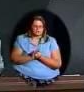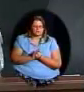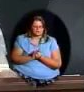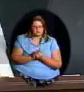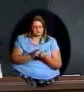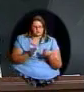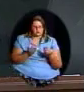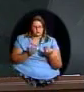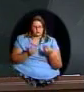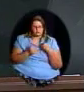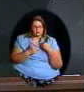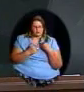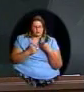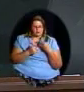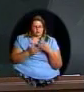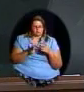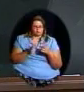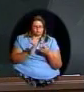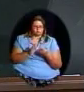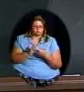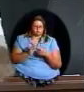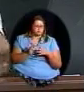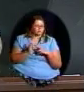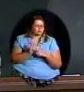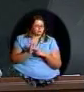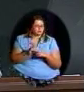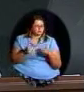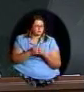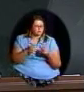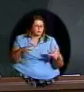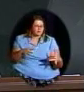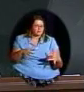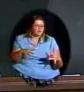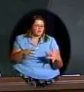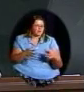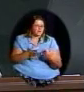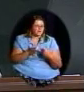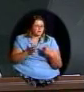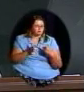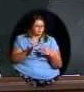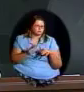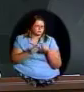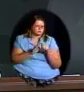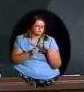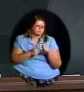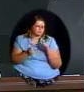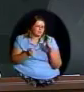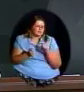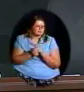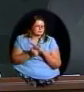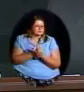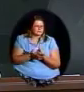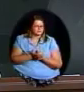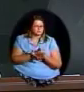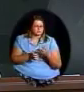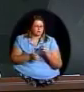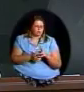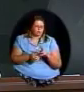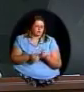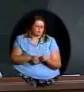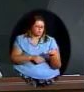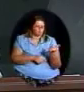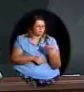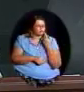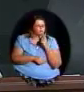consent agenda represent matters that the board may approve without detailed discussion. Any item on the consent agenda may be removed for separate